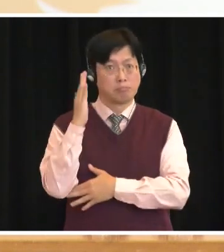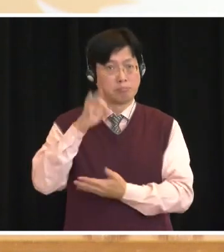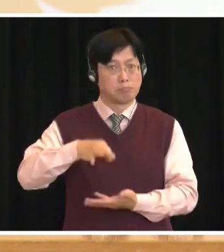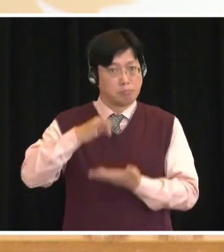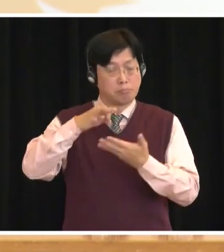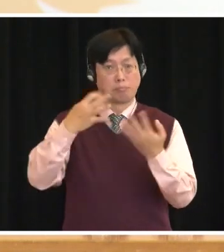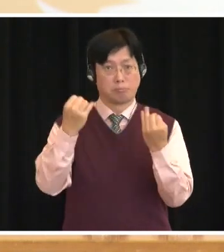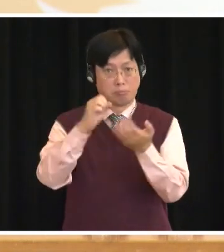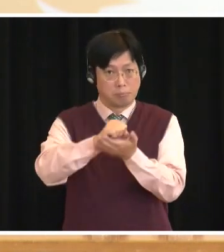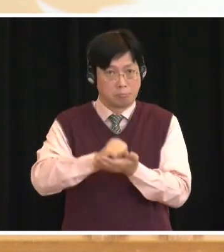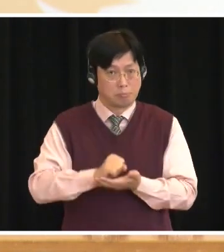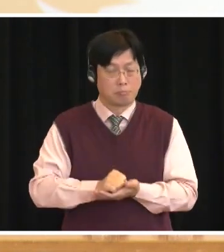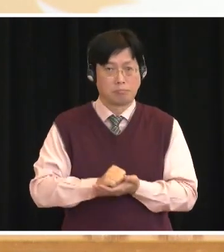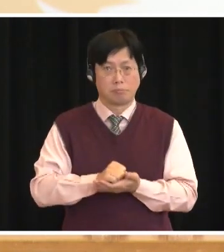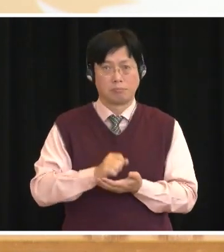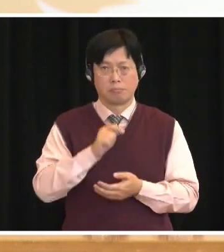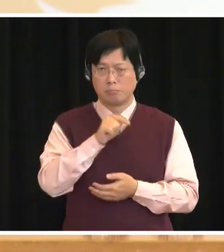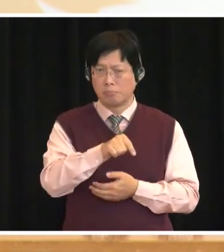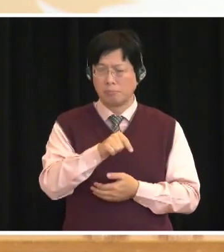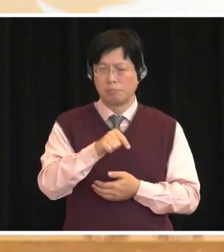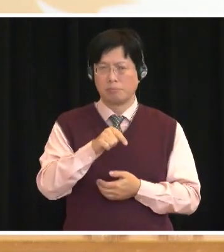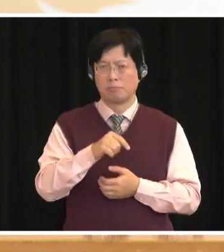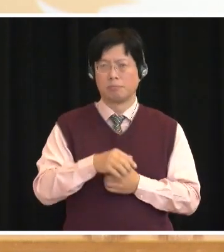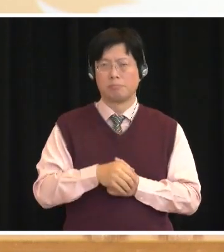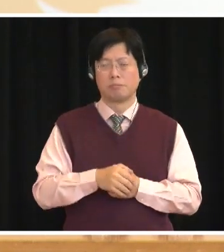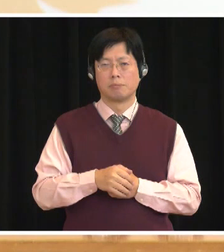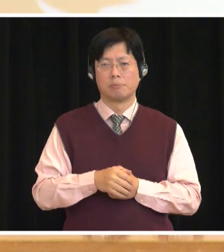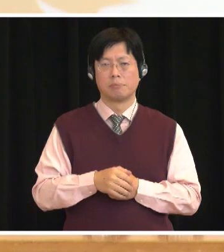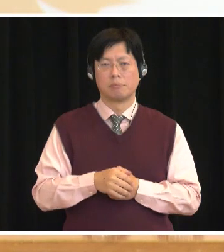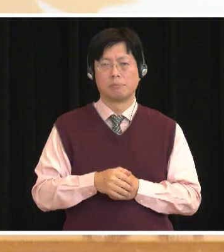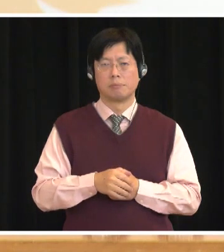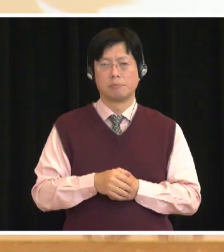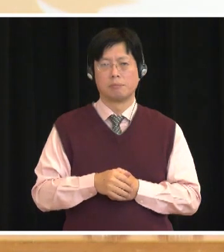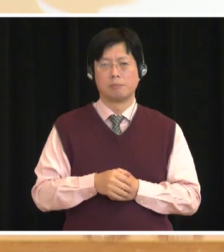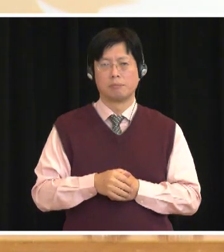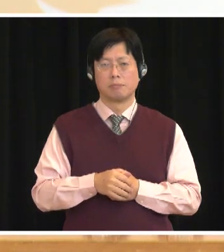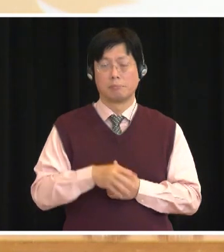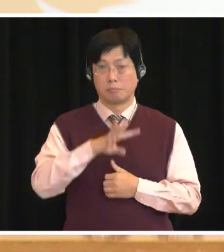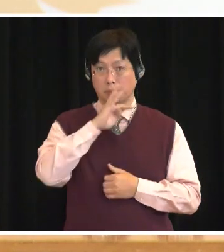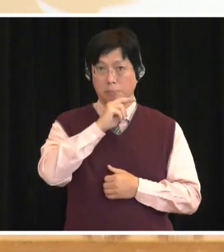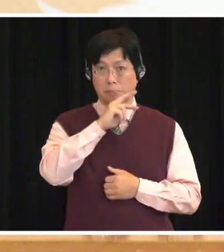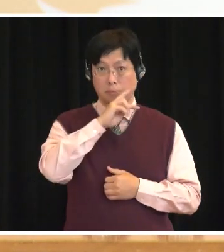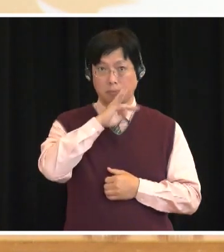child criminal offenders, that deals with children between 7 and 12 who are never prosecuted?